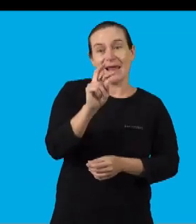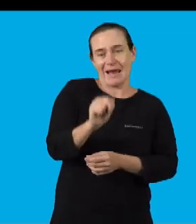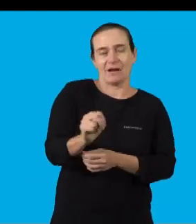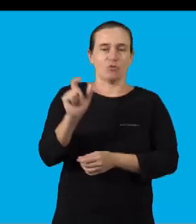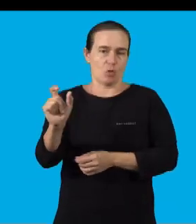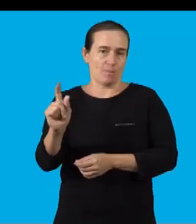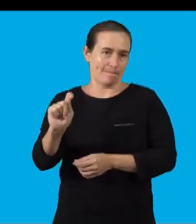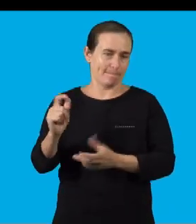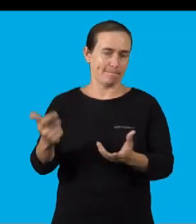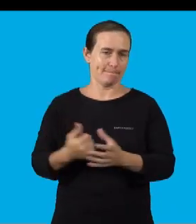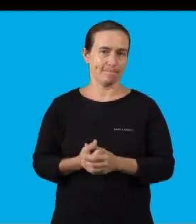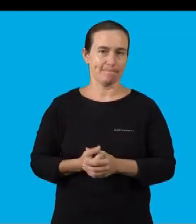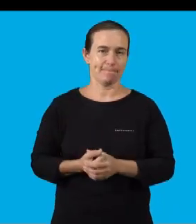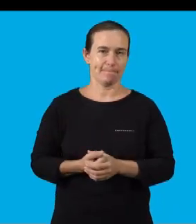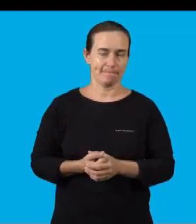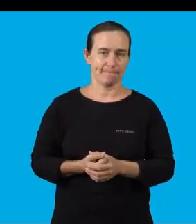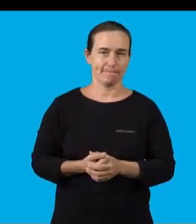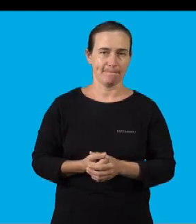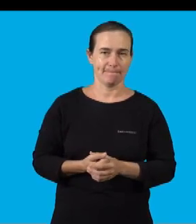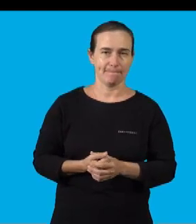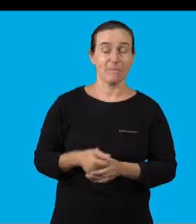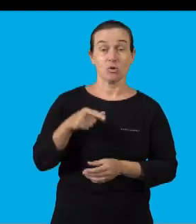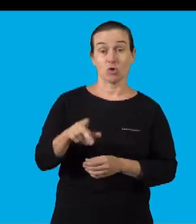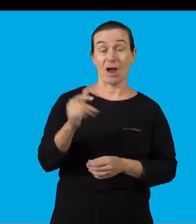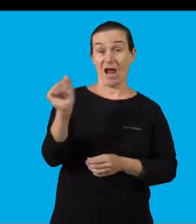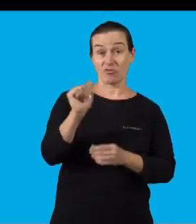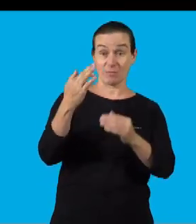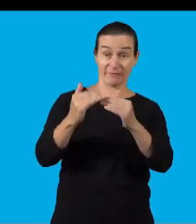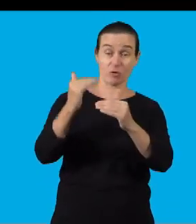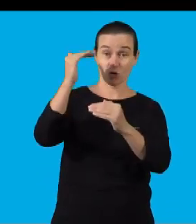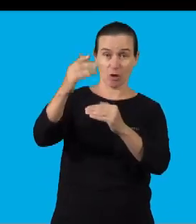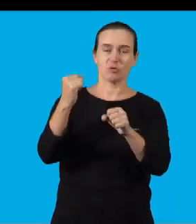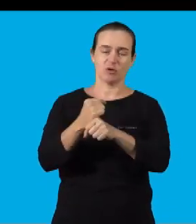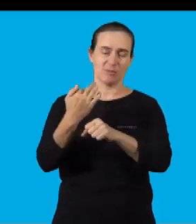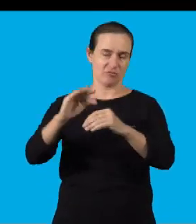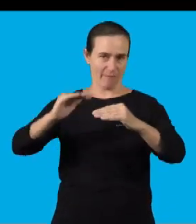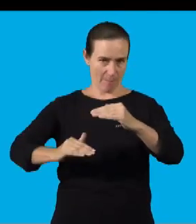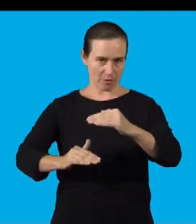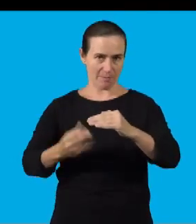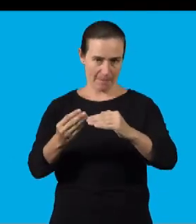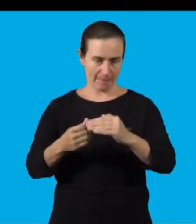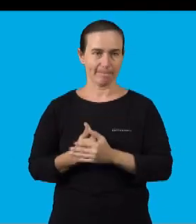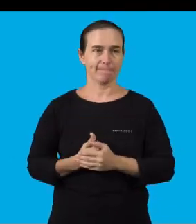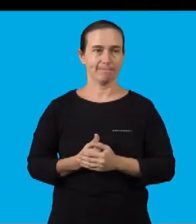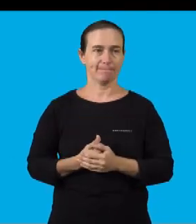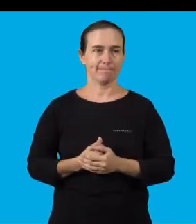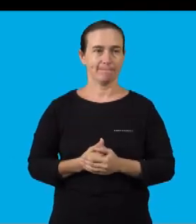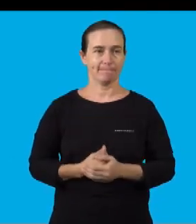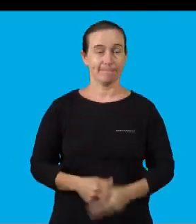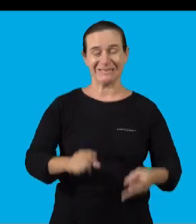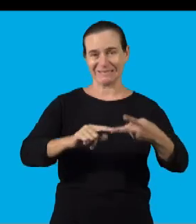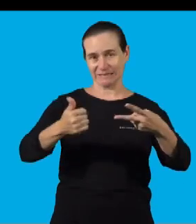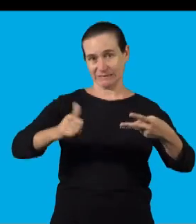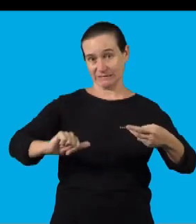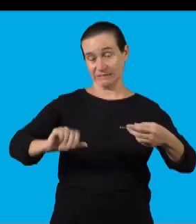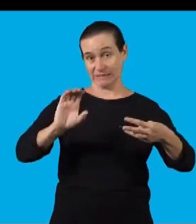term. Arithmetic as the numerators and geometric as the denominators. Let's go over